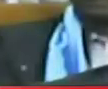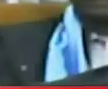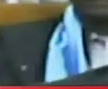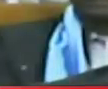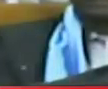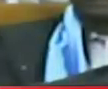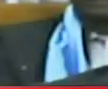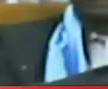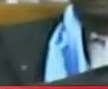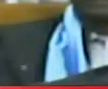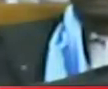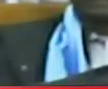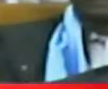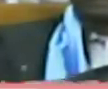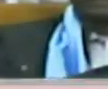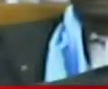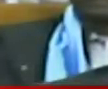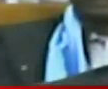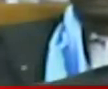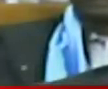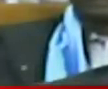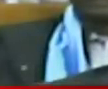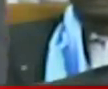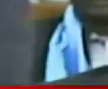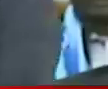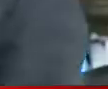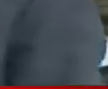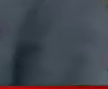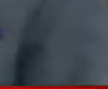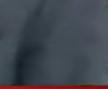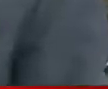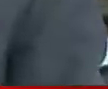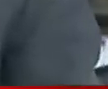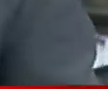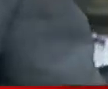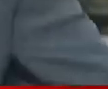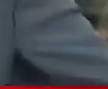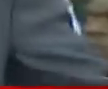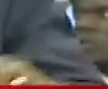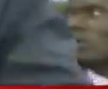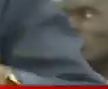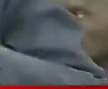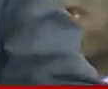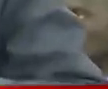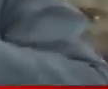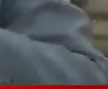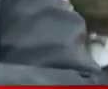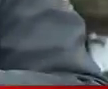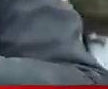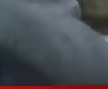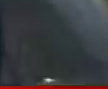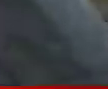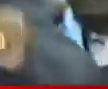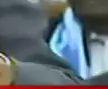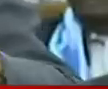contentious Supreme Court ruling. We don't want to go that way. Therefore, we want a free, fair,